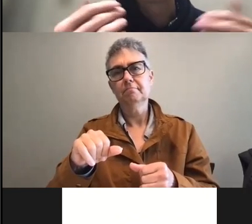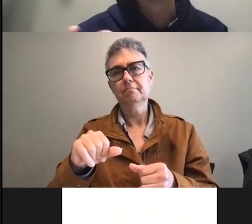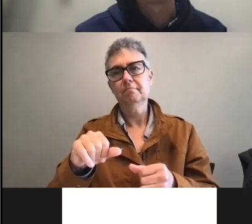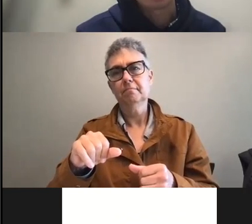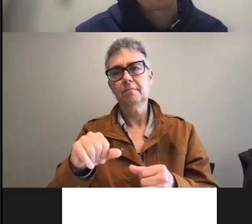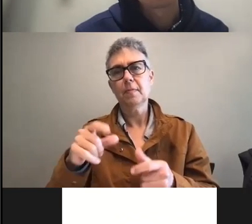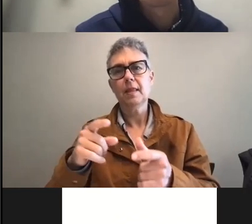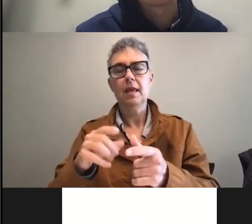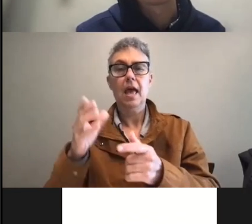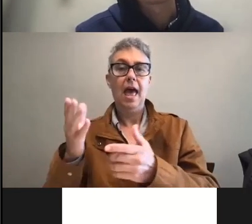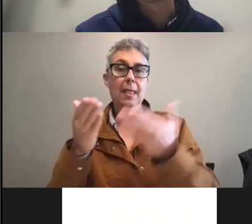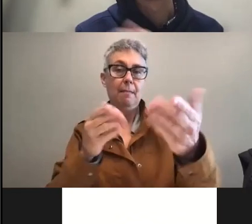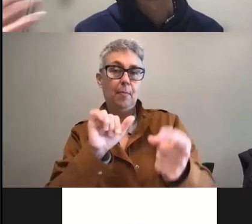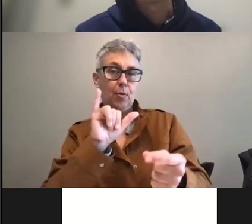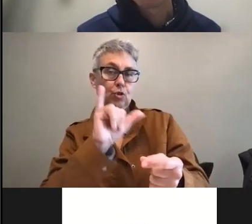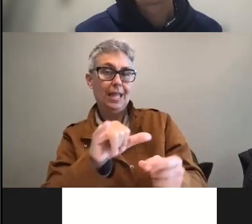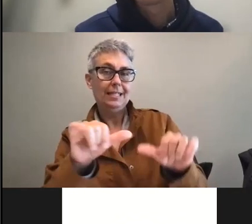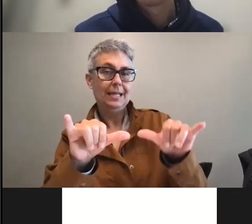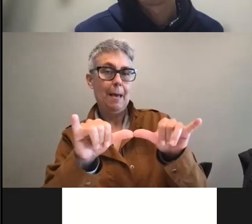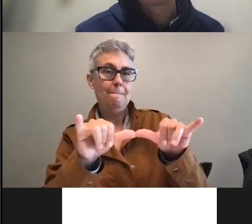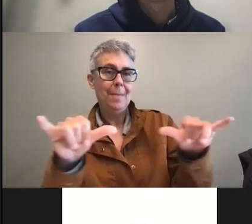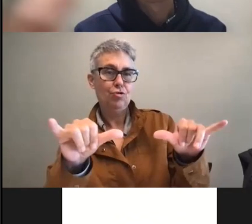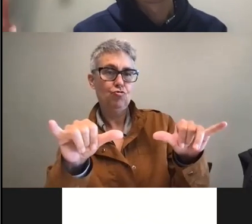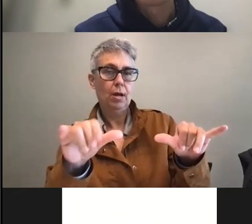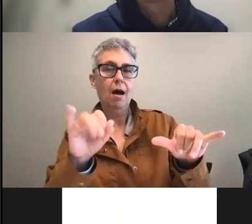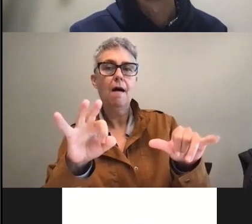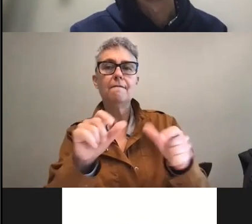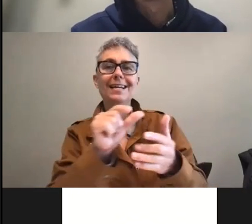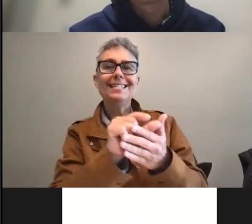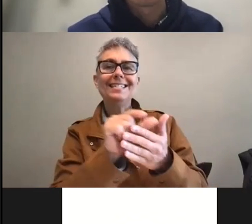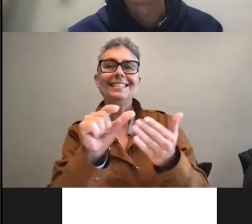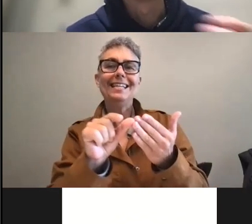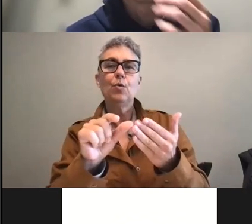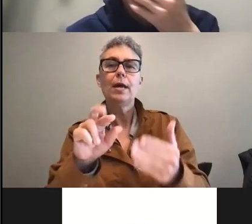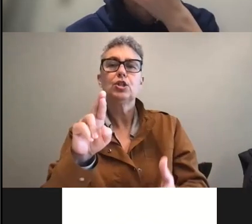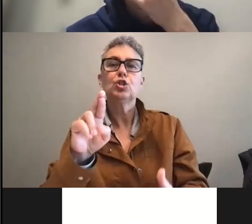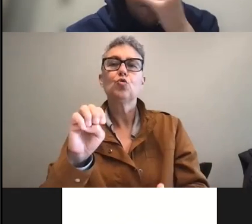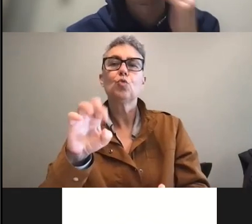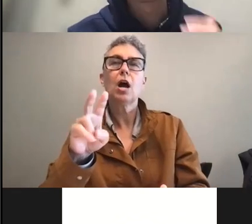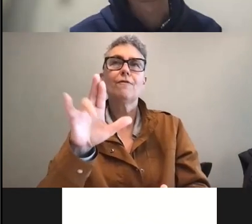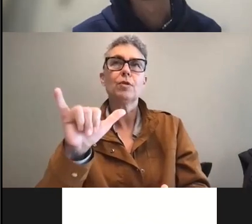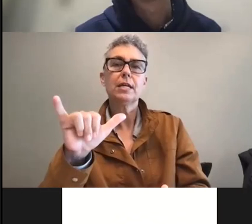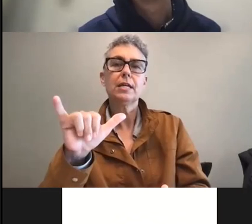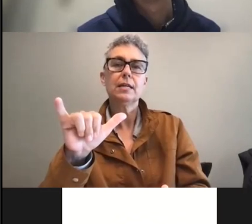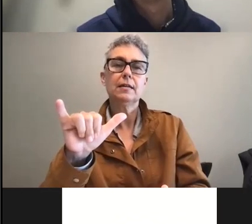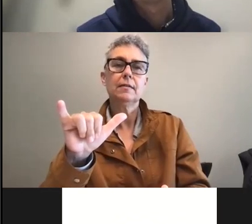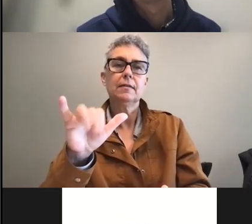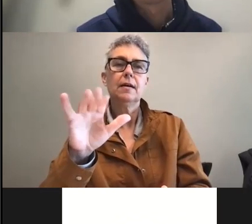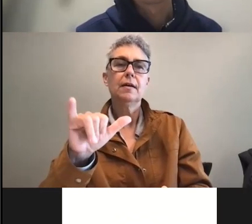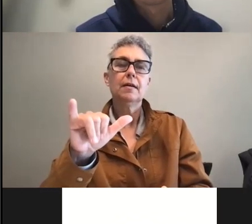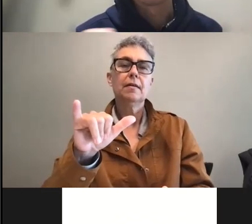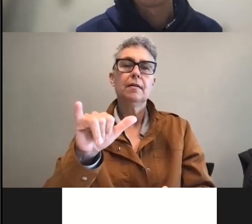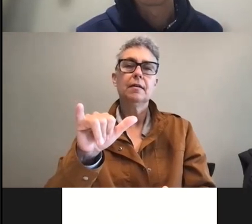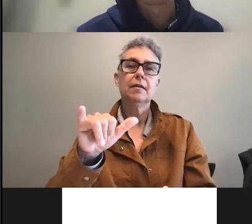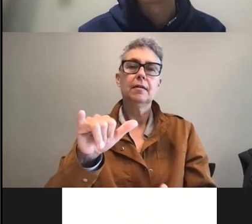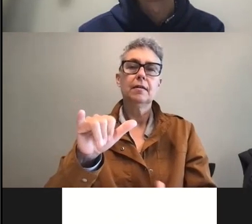they proposed this evaluation metric called sequence recovery, which is indeed a standard metric among the